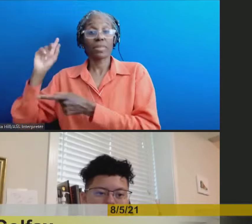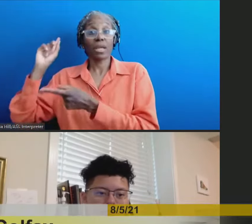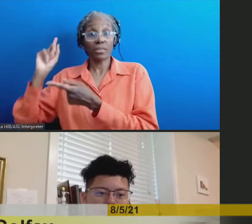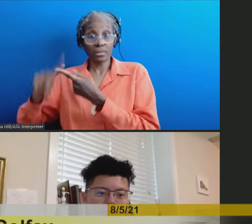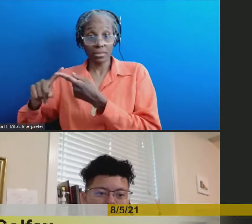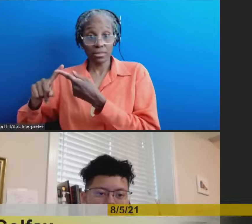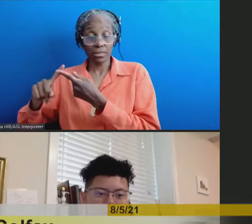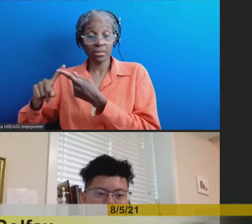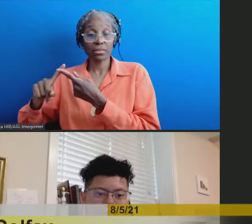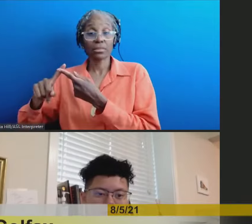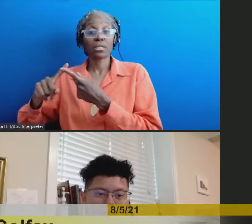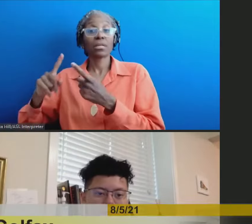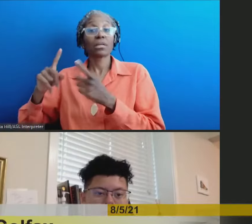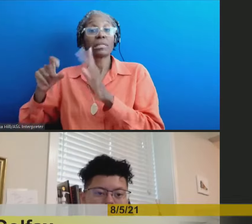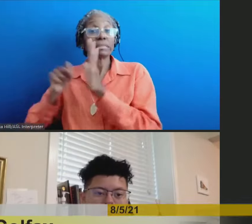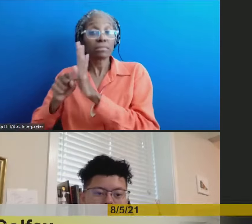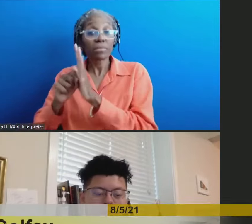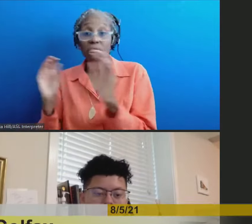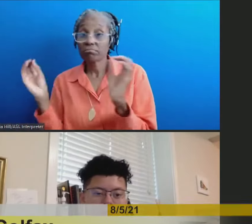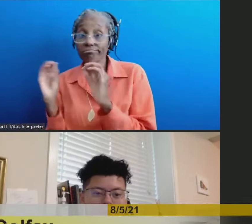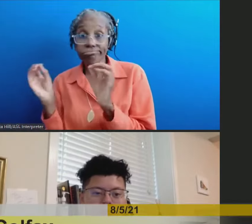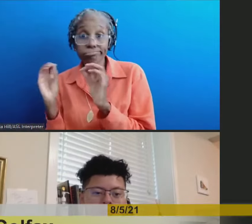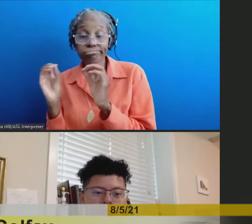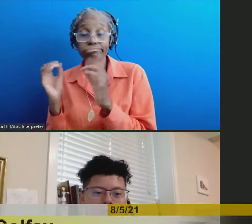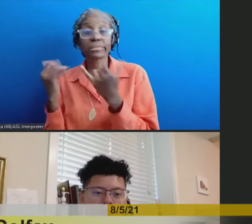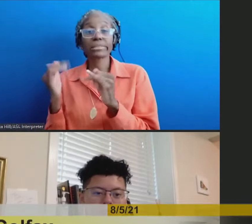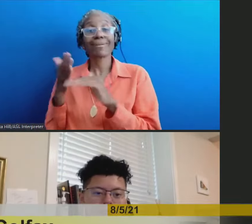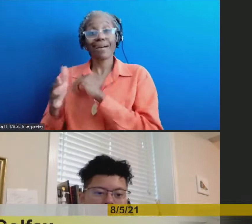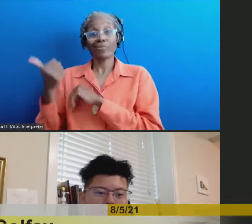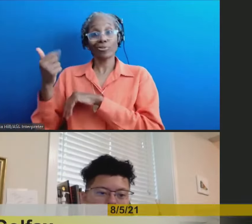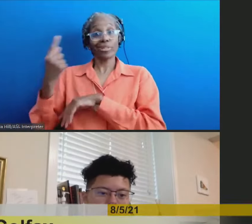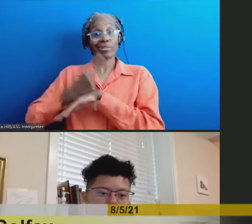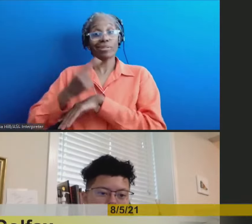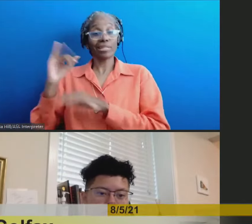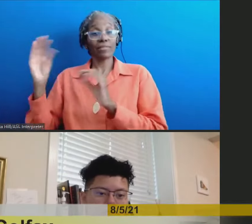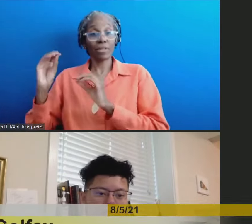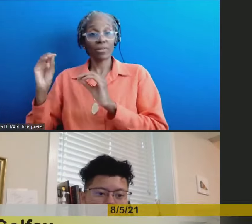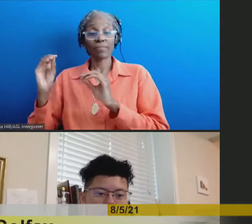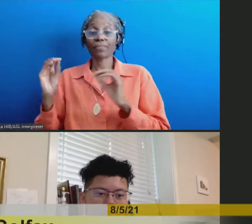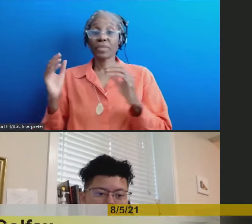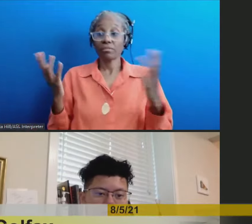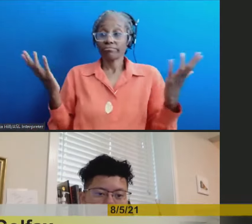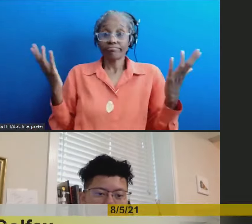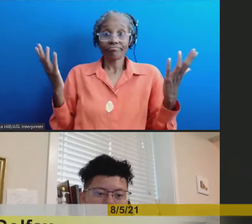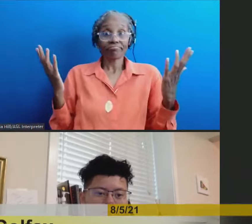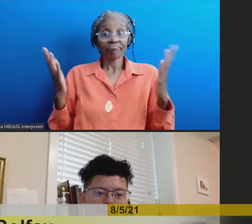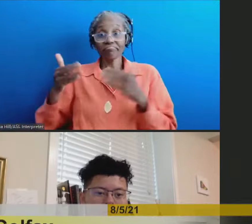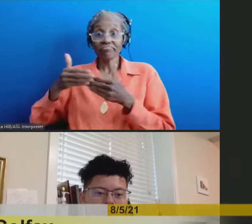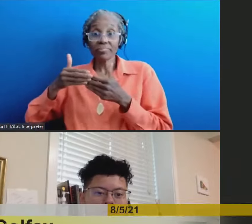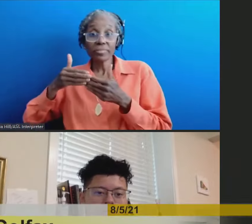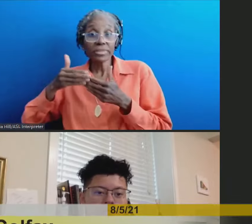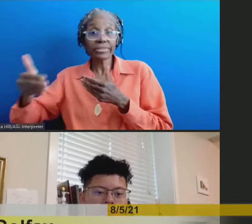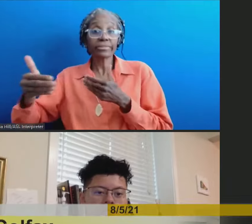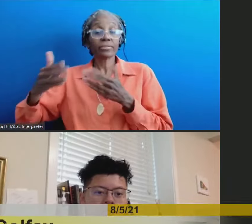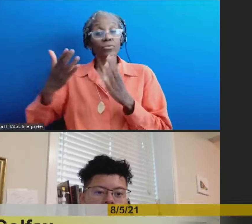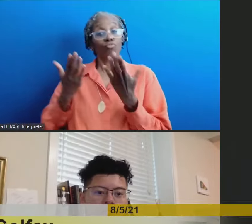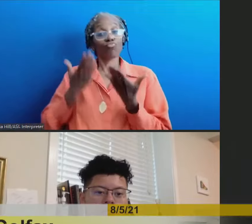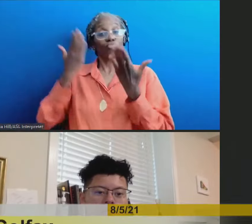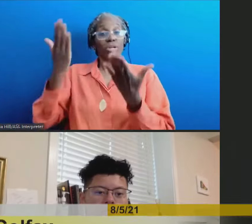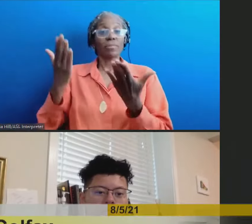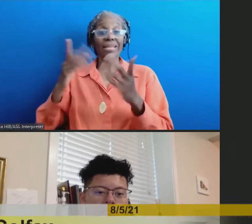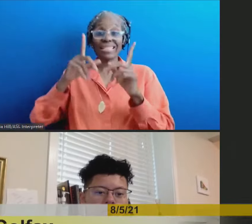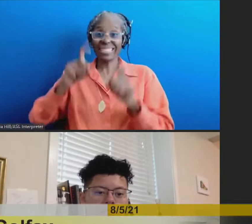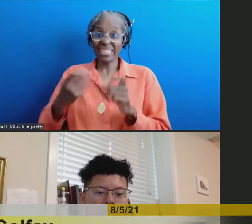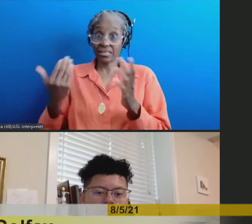until you don't have symptoms, assuming you don't have any symptoms after 10 days. And then there's no further recommendation to get